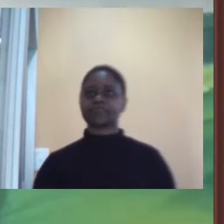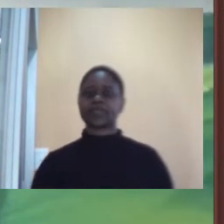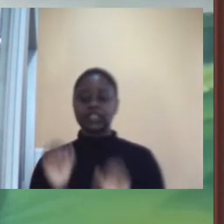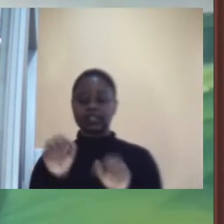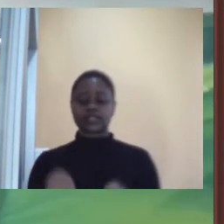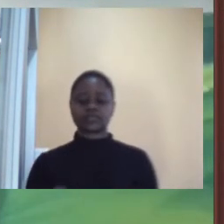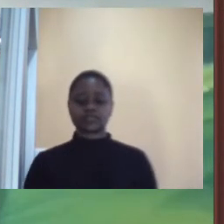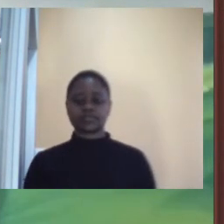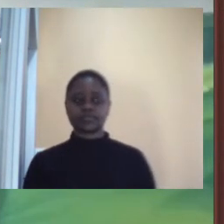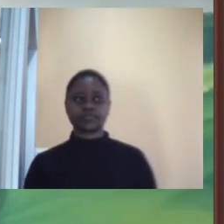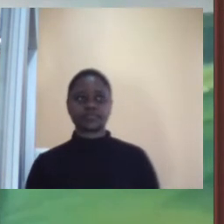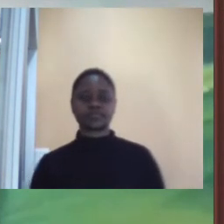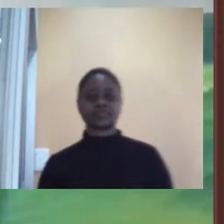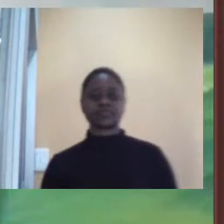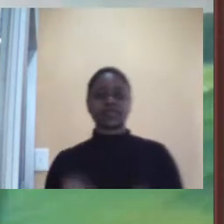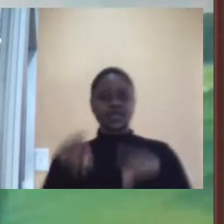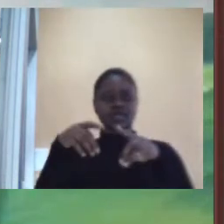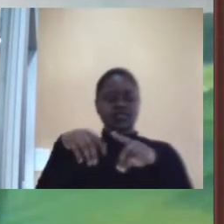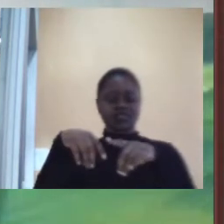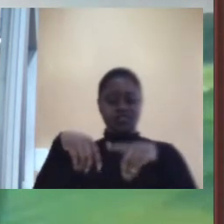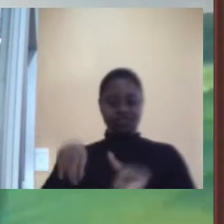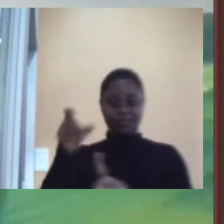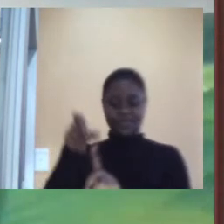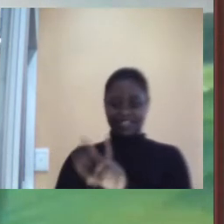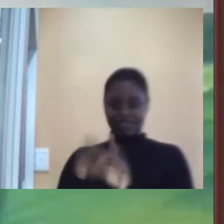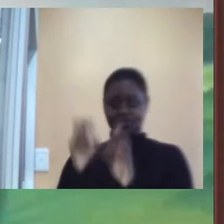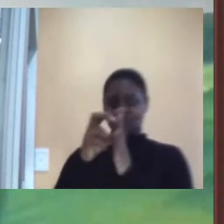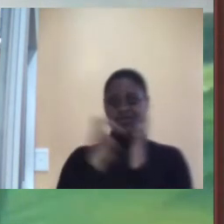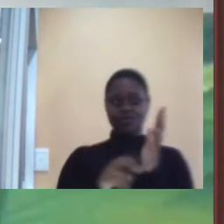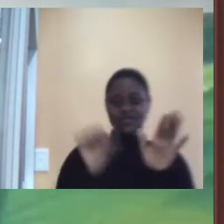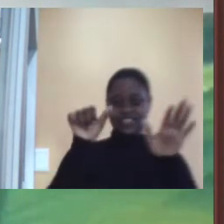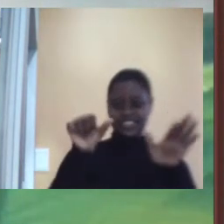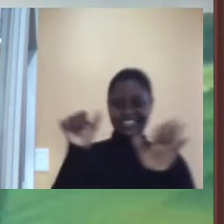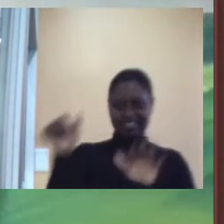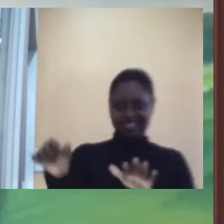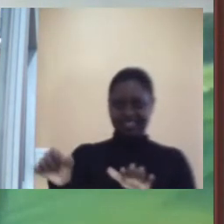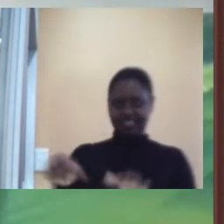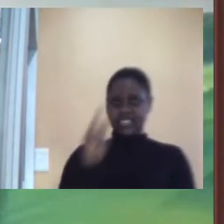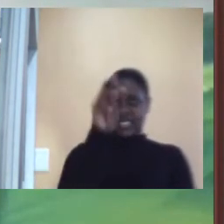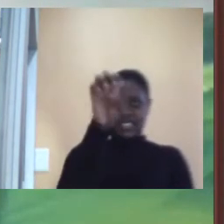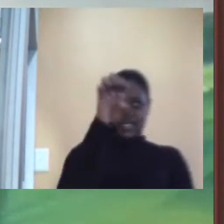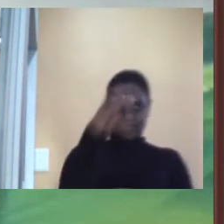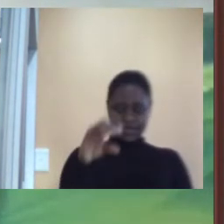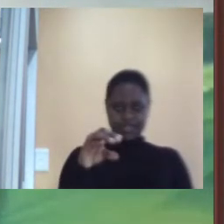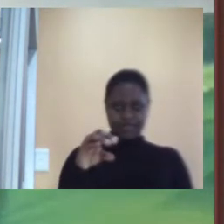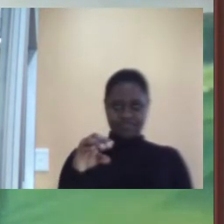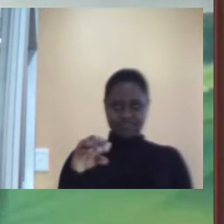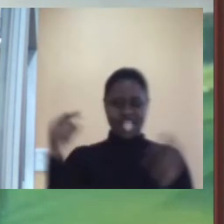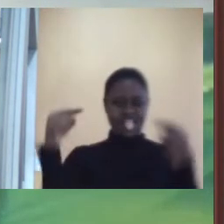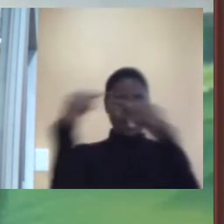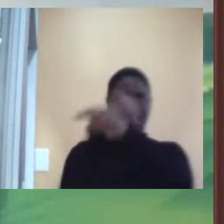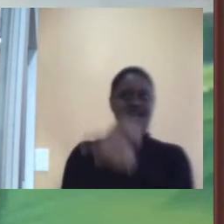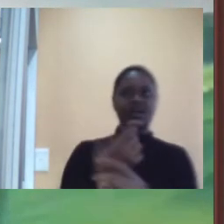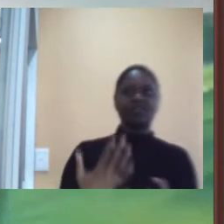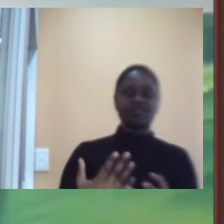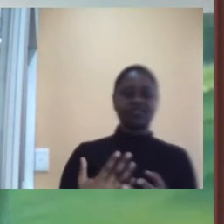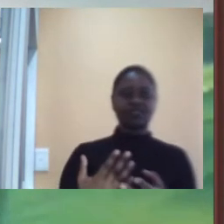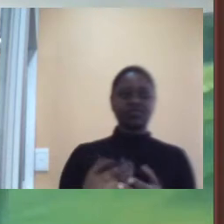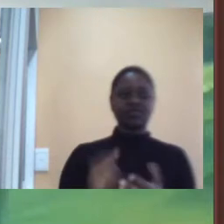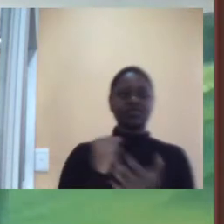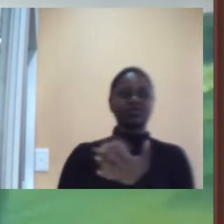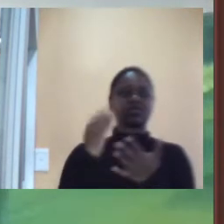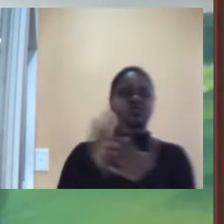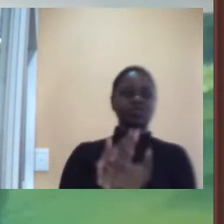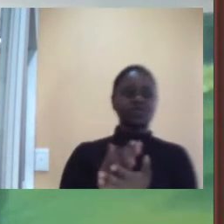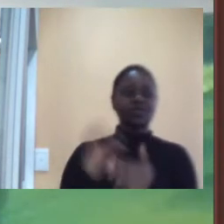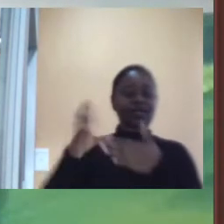yes. Chairperson, Rule 66 is quite clear. The MEC has been in this legislature forever. She should know